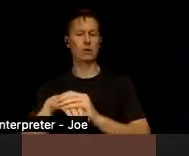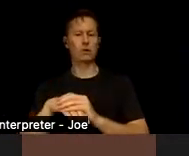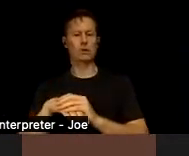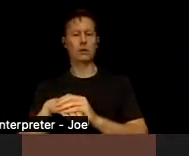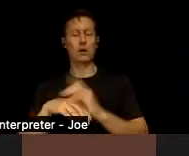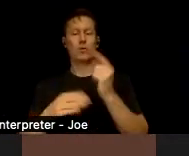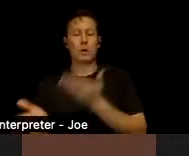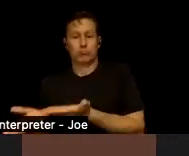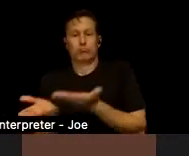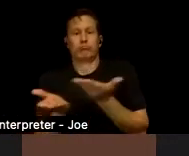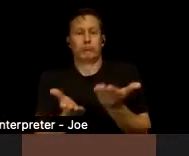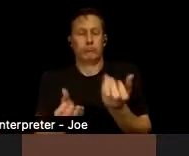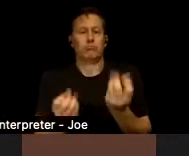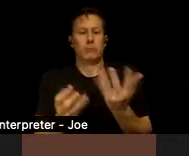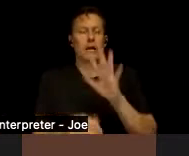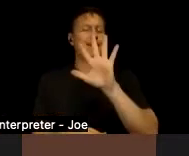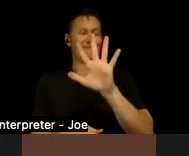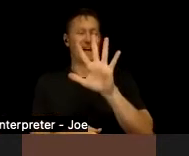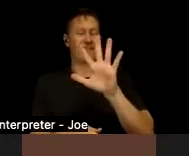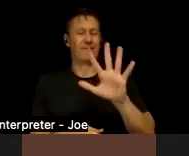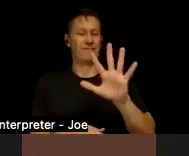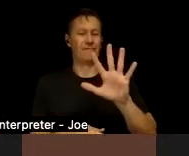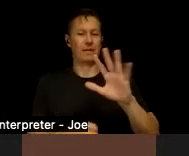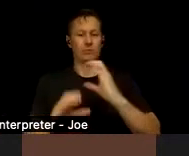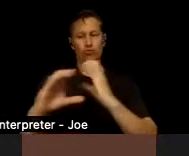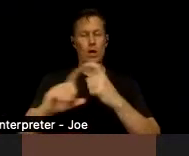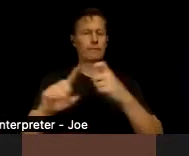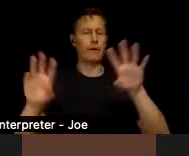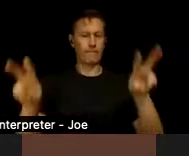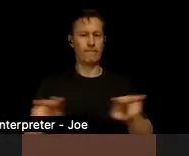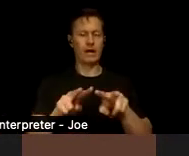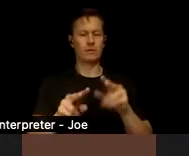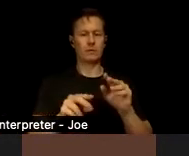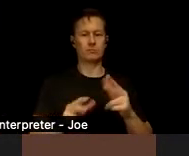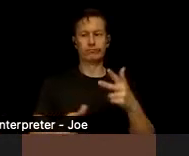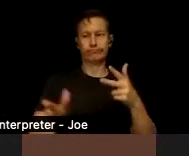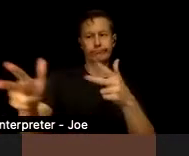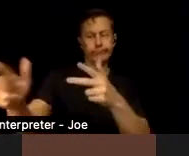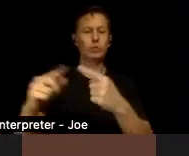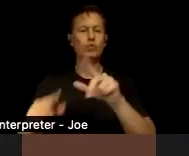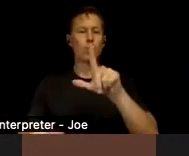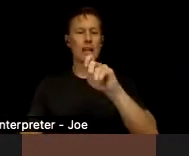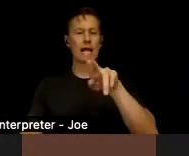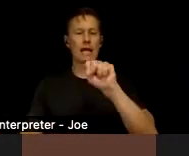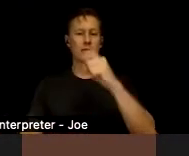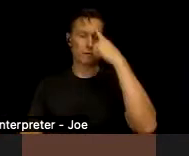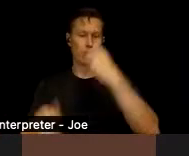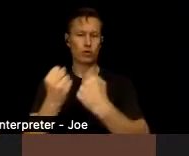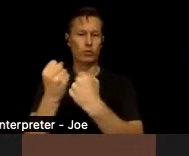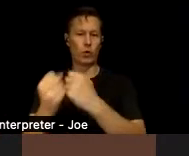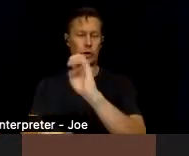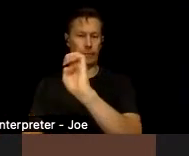many of those types, or 5 of those vehicles from the Valley out into Landers to support the